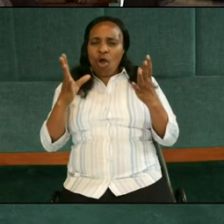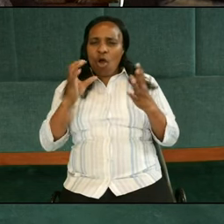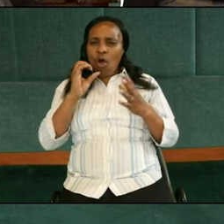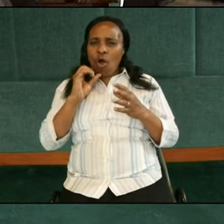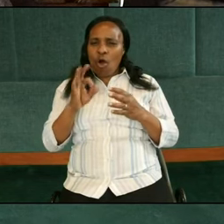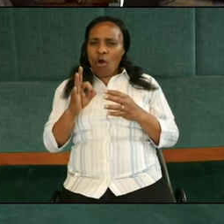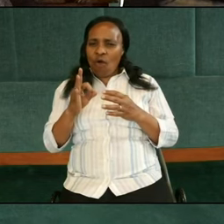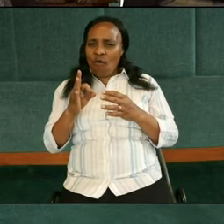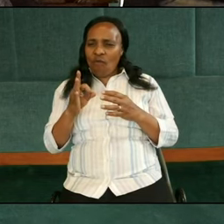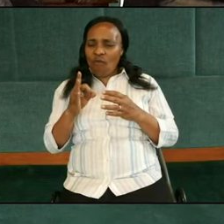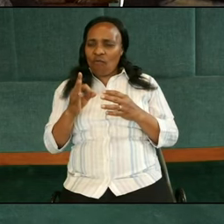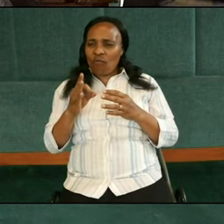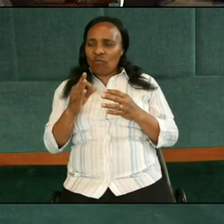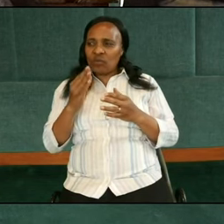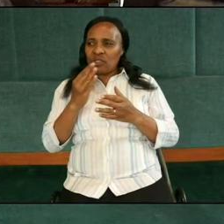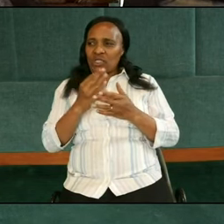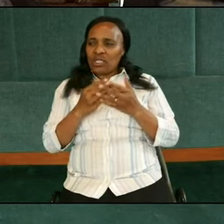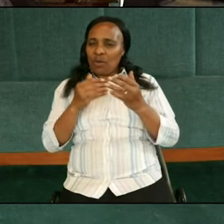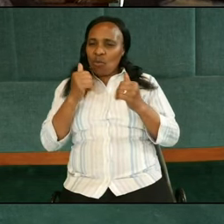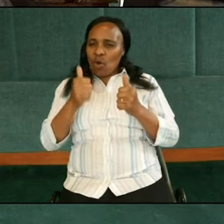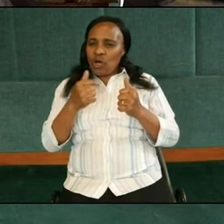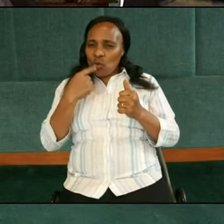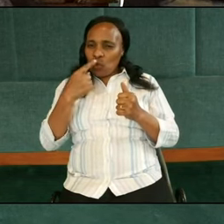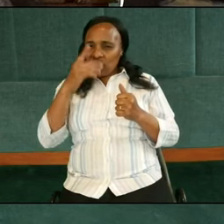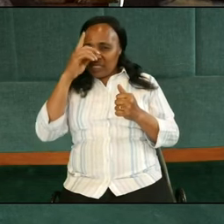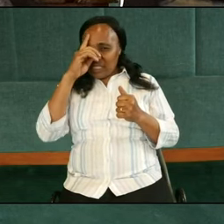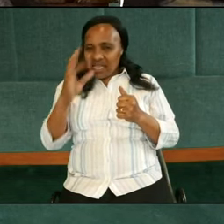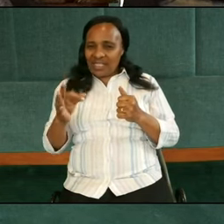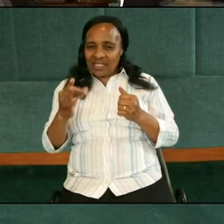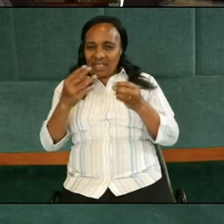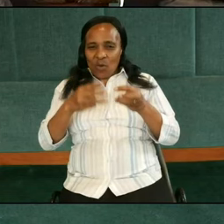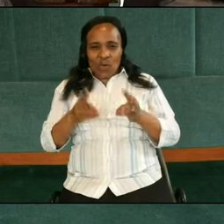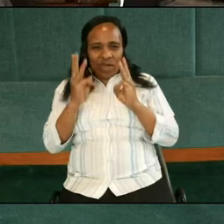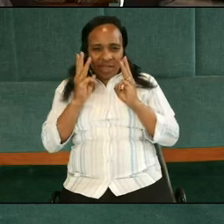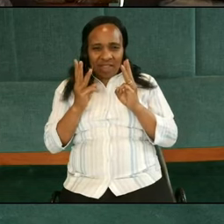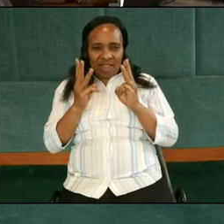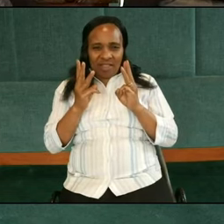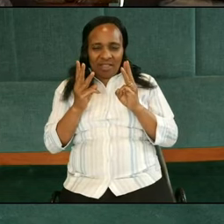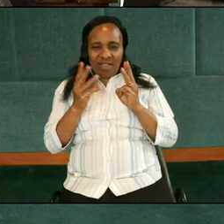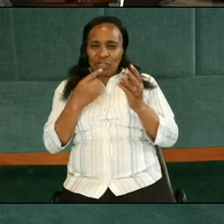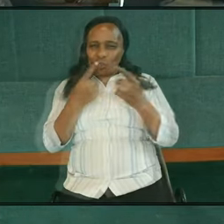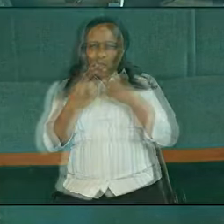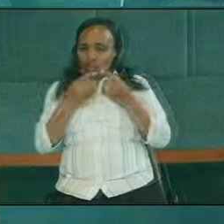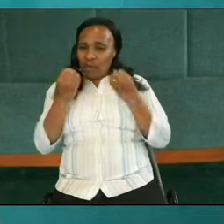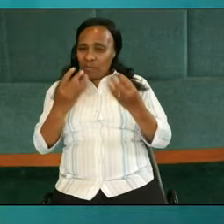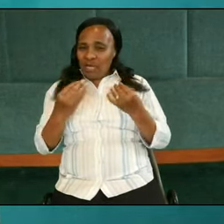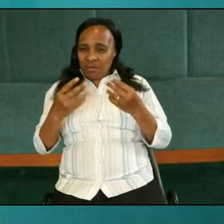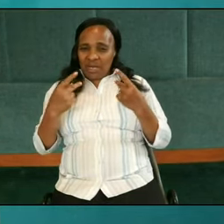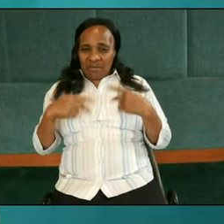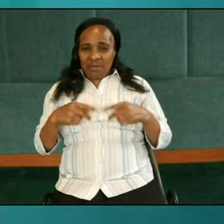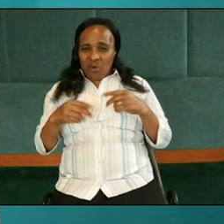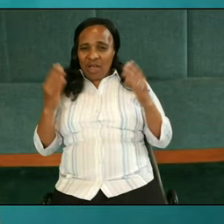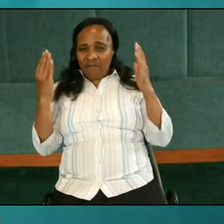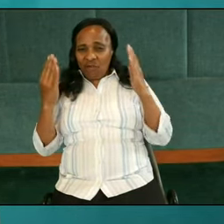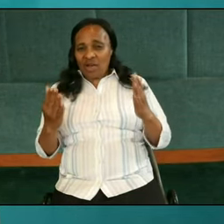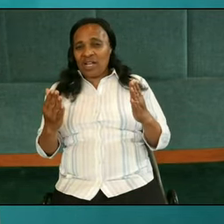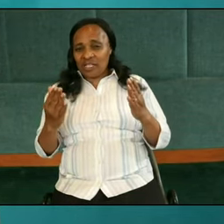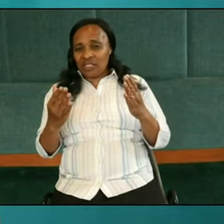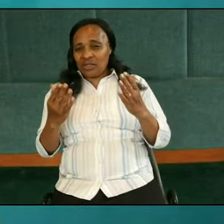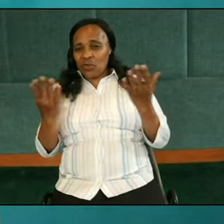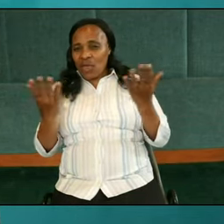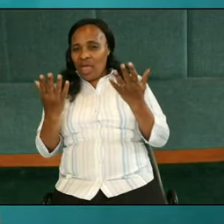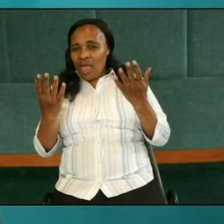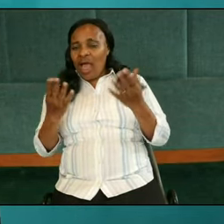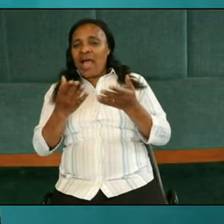for those who know me well. Serious, in a way. I don't talk to many people. I focus on what I need